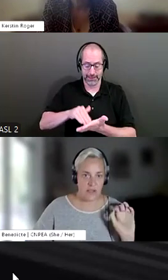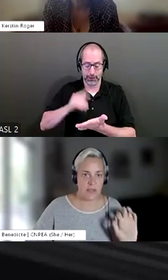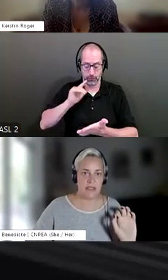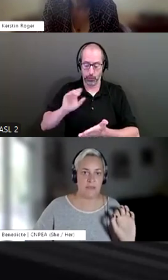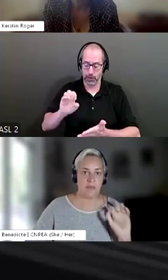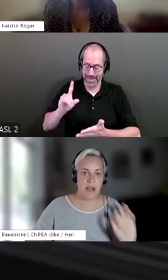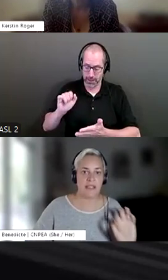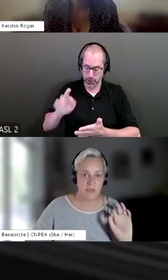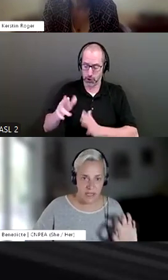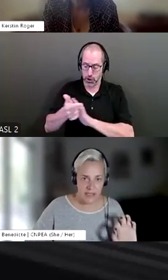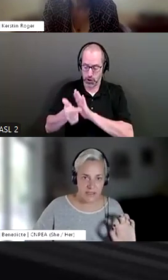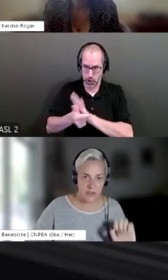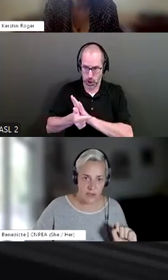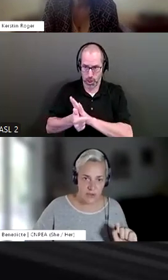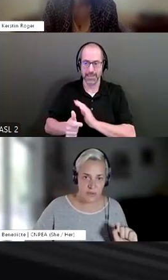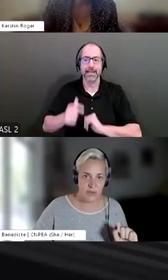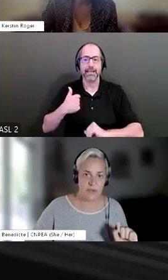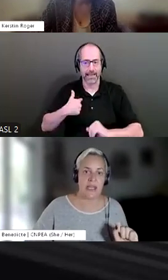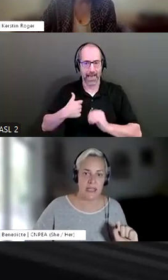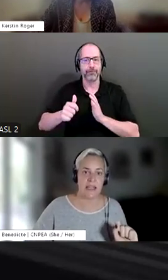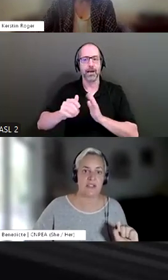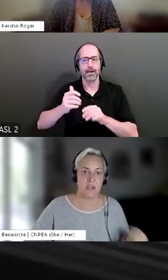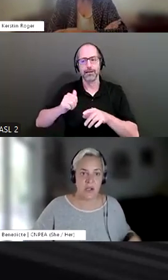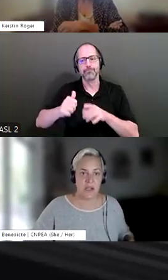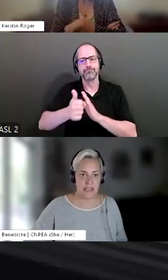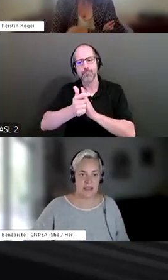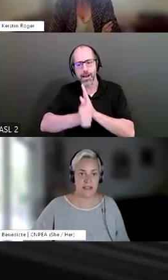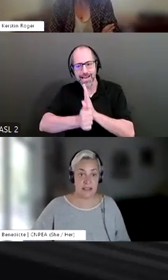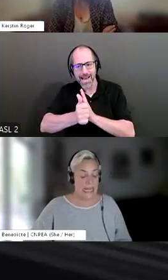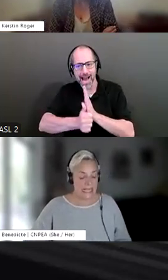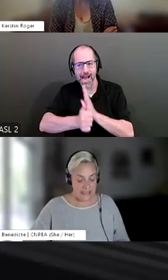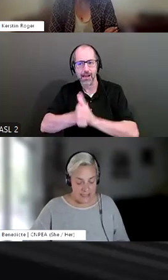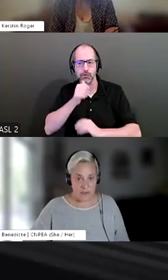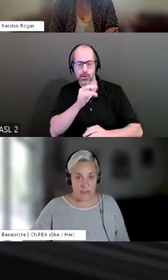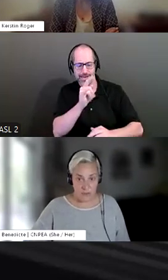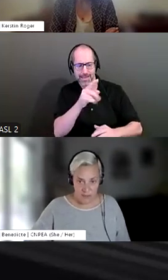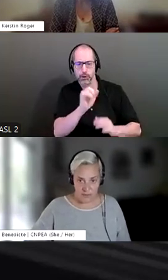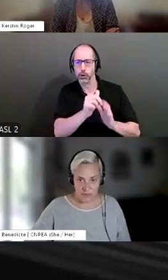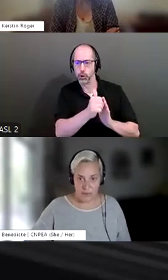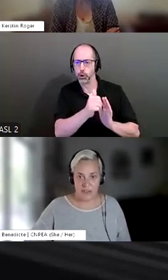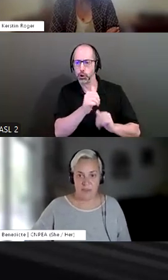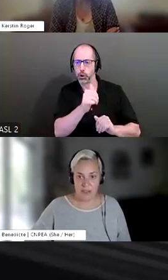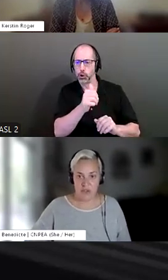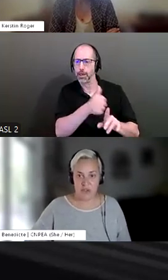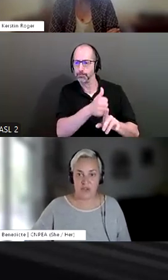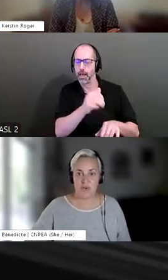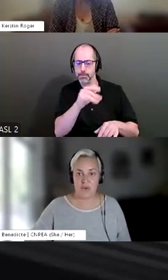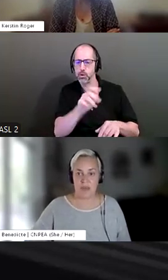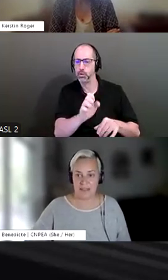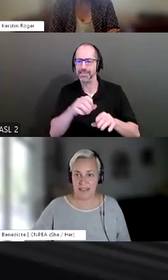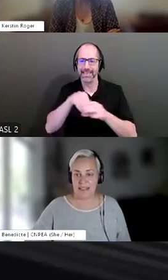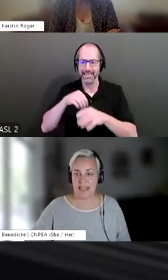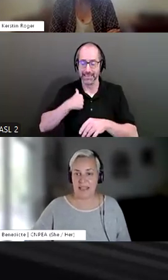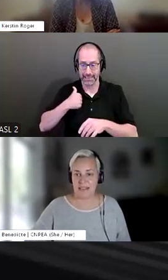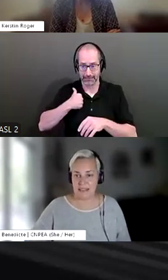Law created a practical guide to elder abuse and neglect law in Canada. It sounds like a mouthful, but they've made sure to